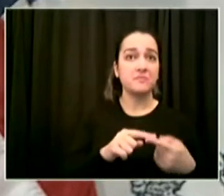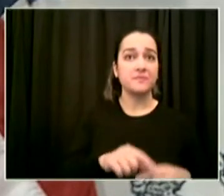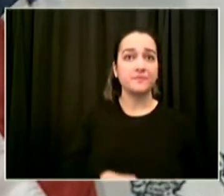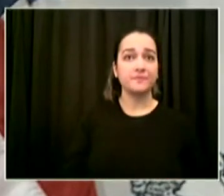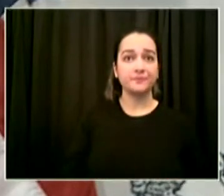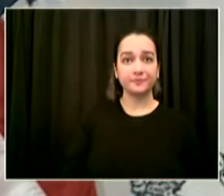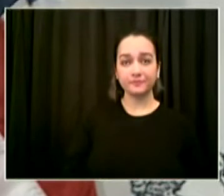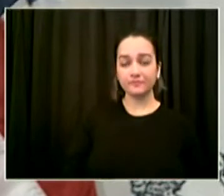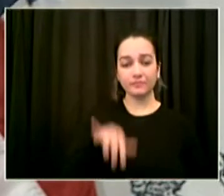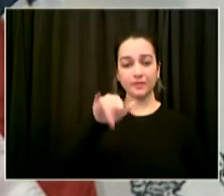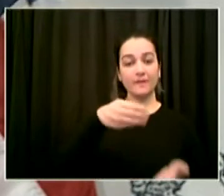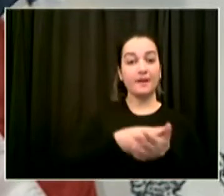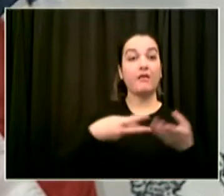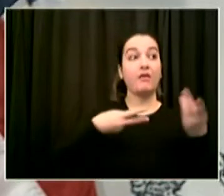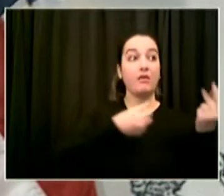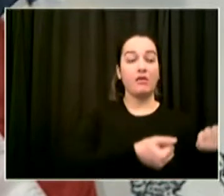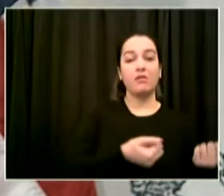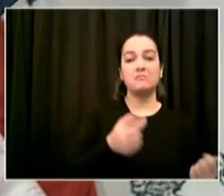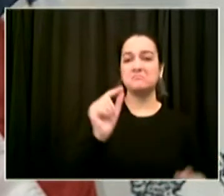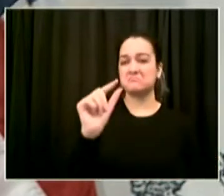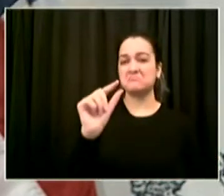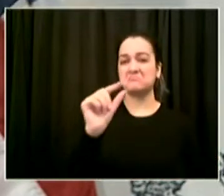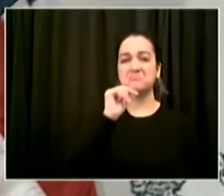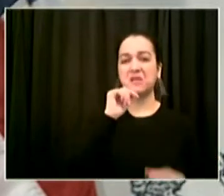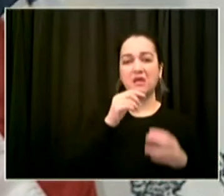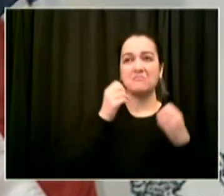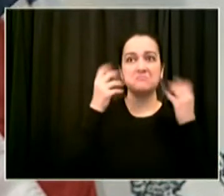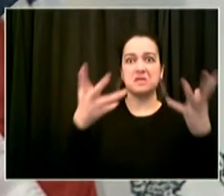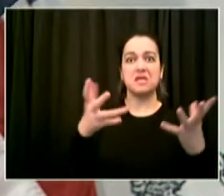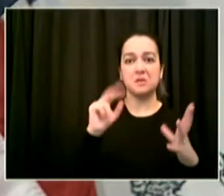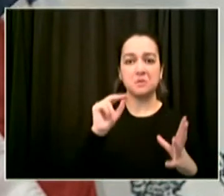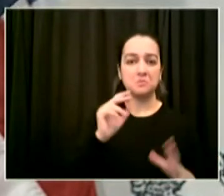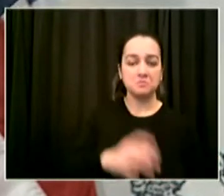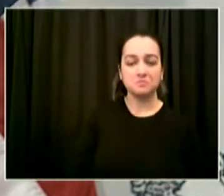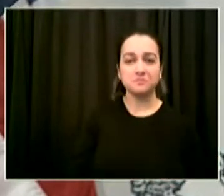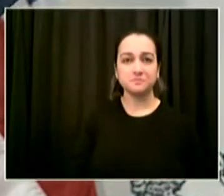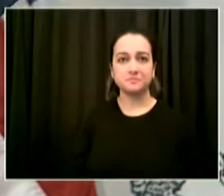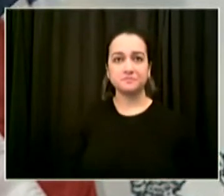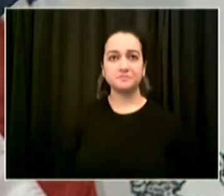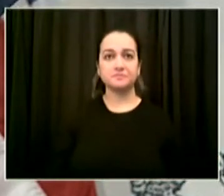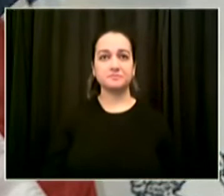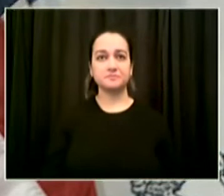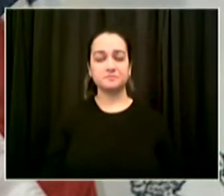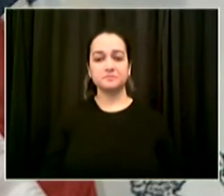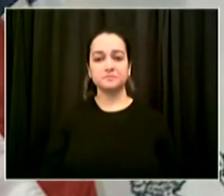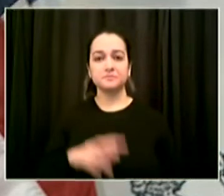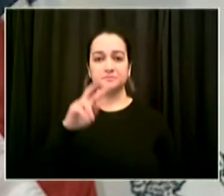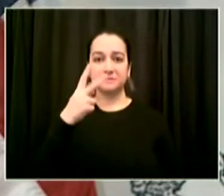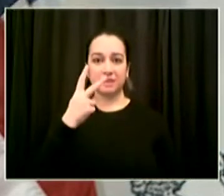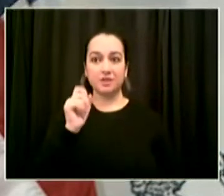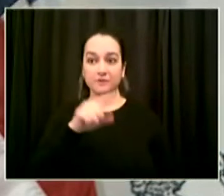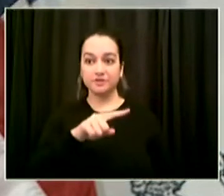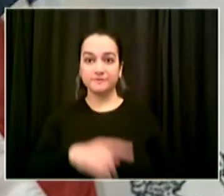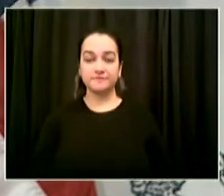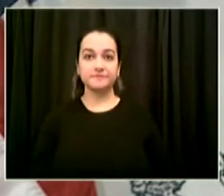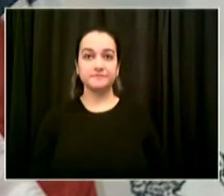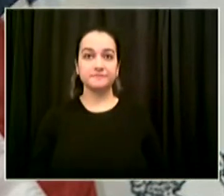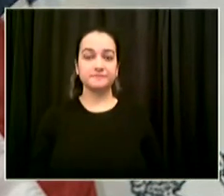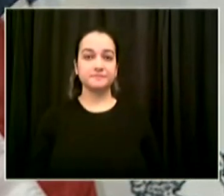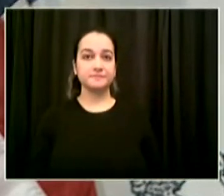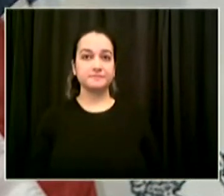Yeah, so second question is the second stimulus package, how the city will get the benefit and how the community will